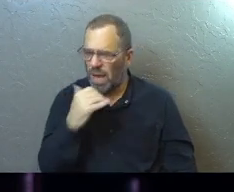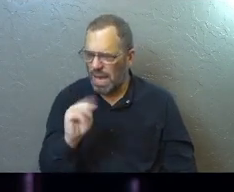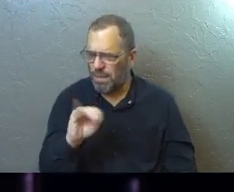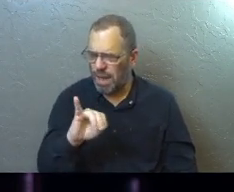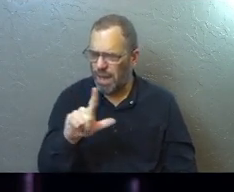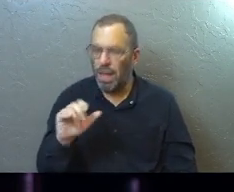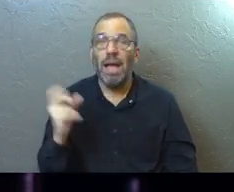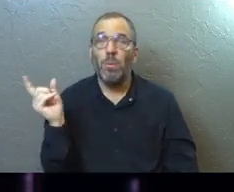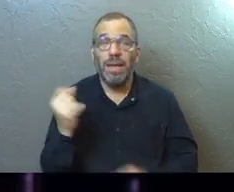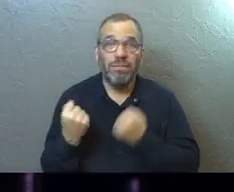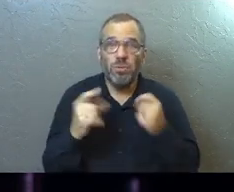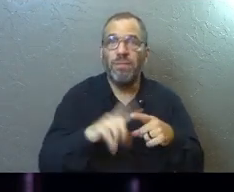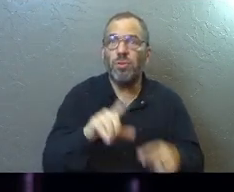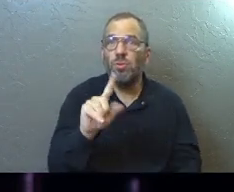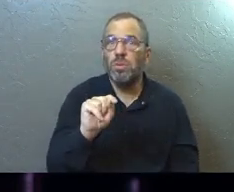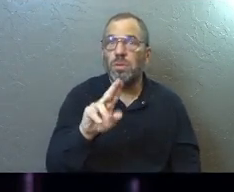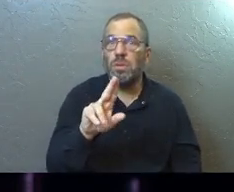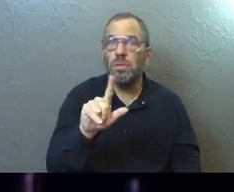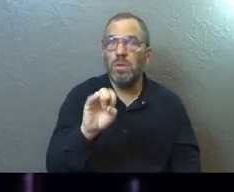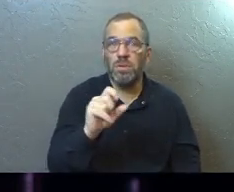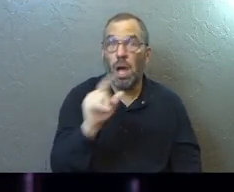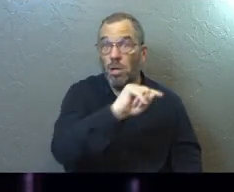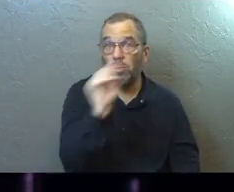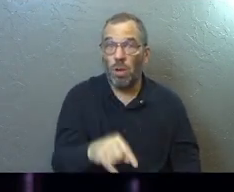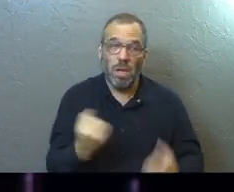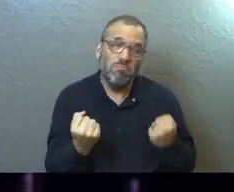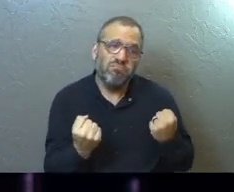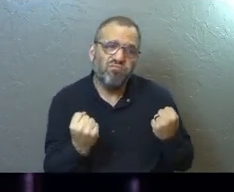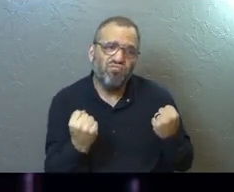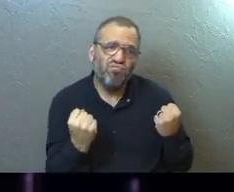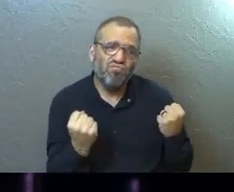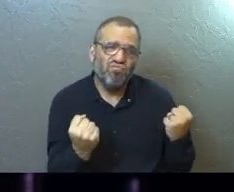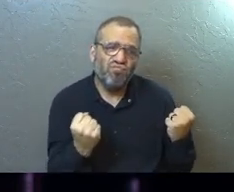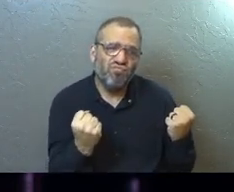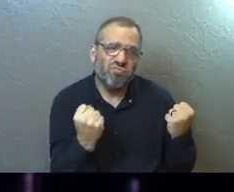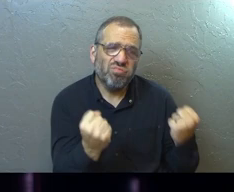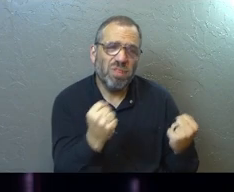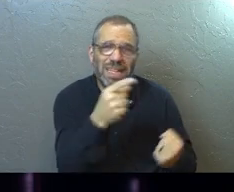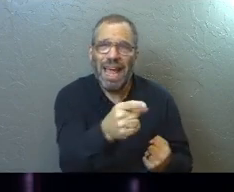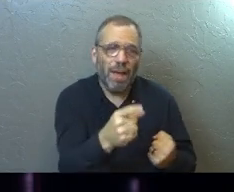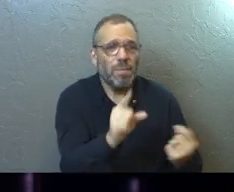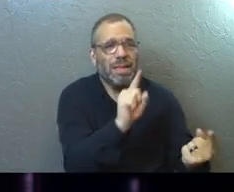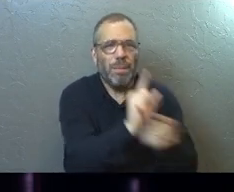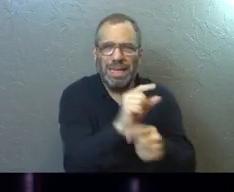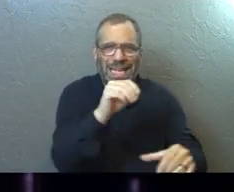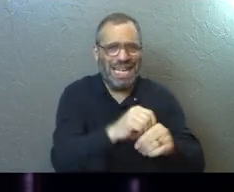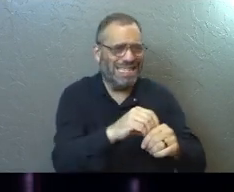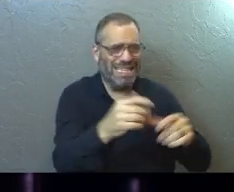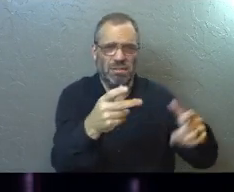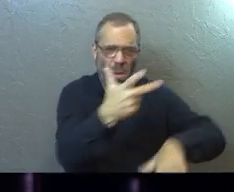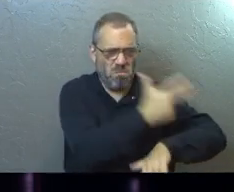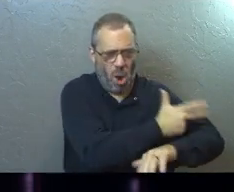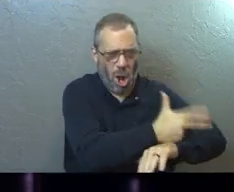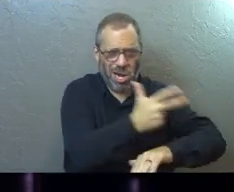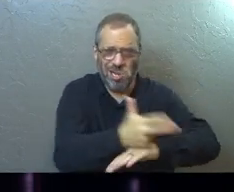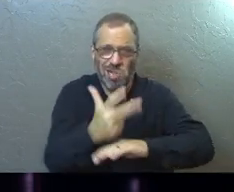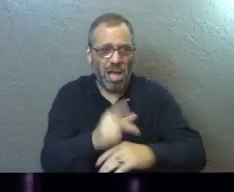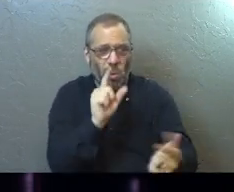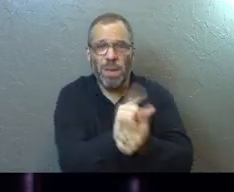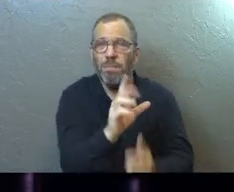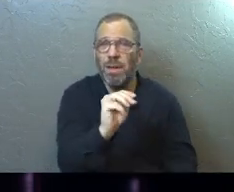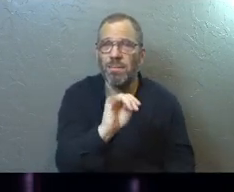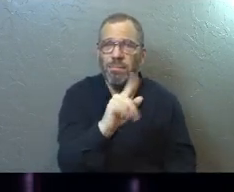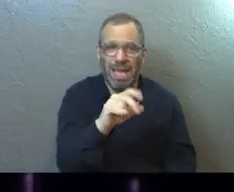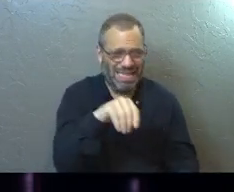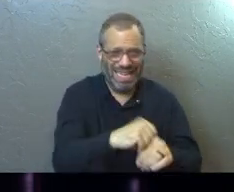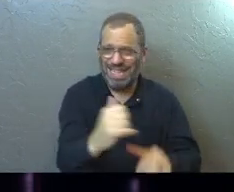to Tulsa. And so we get in the car, we drive to Tulsa, it's where the breeder's at, and they meet us in this big, massive parking lot, and we get to meet Millie